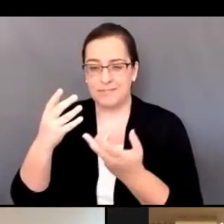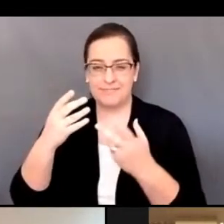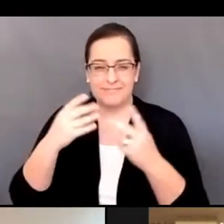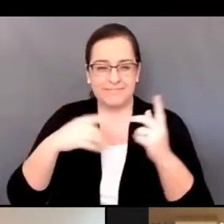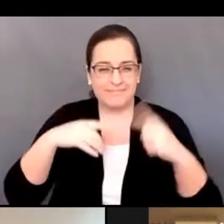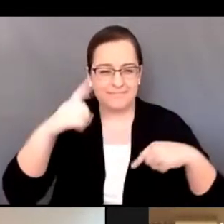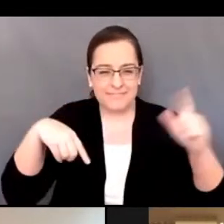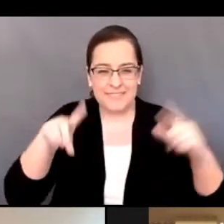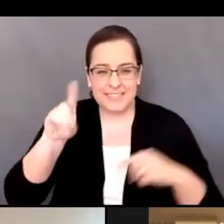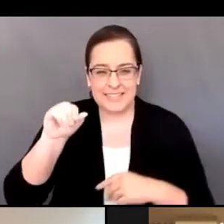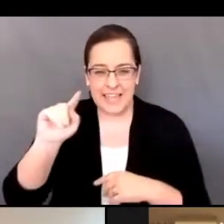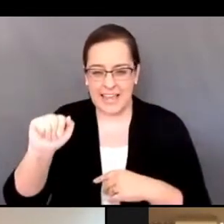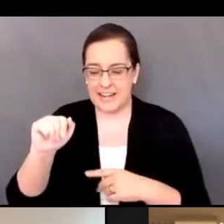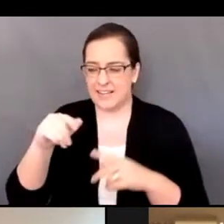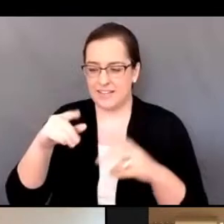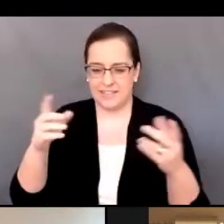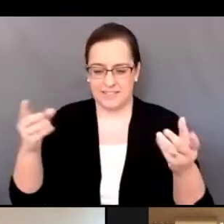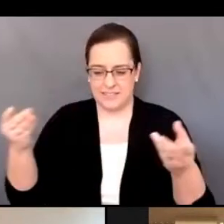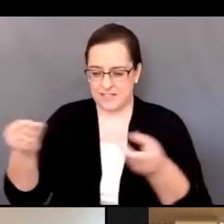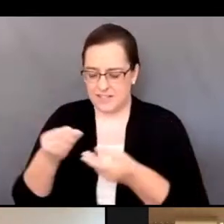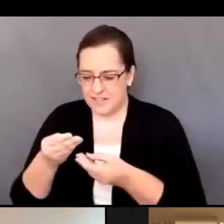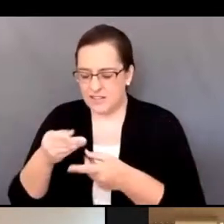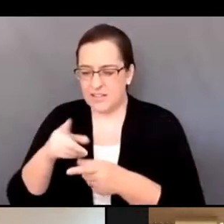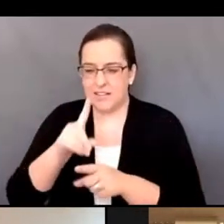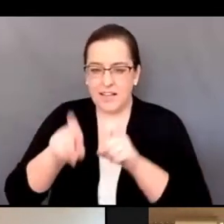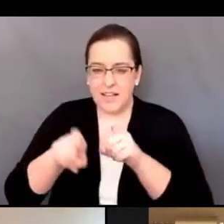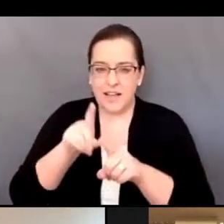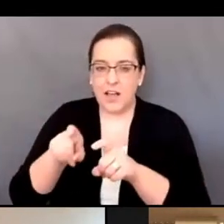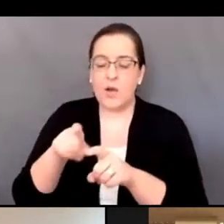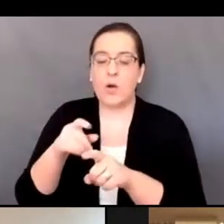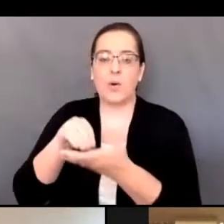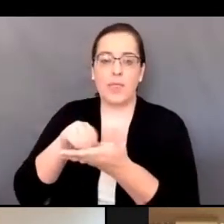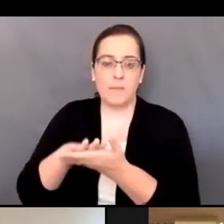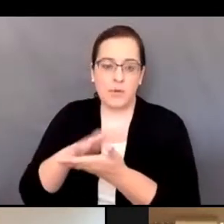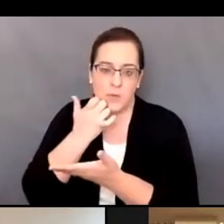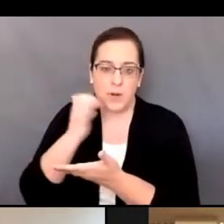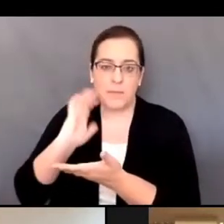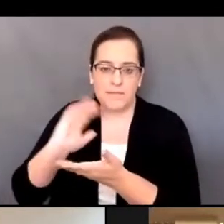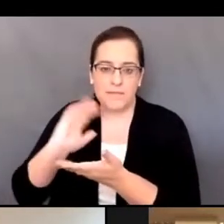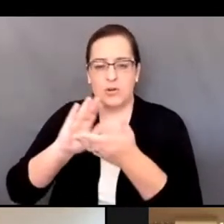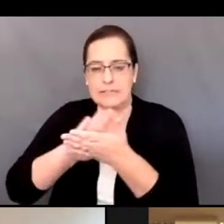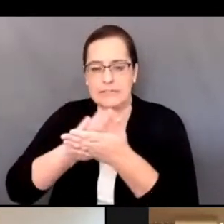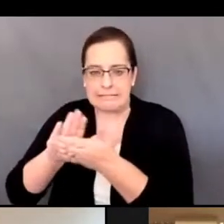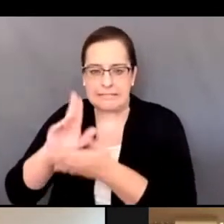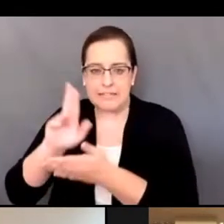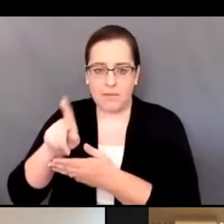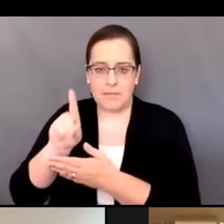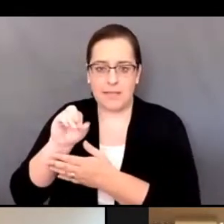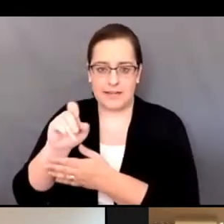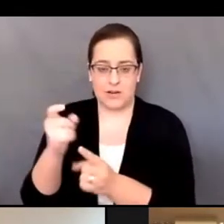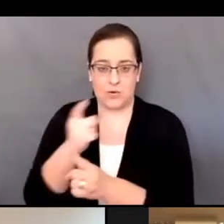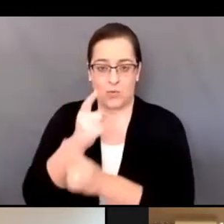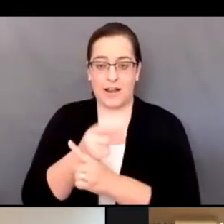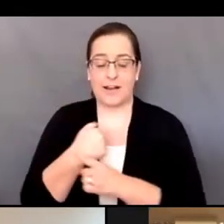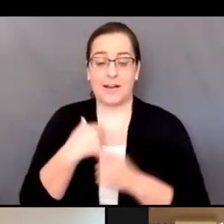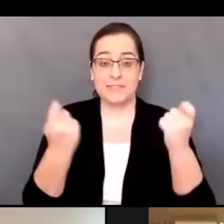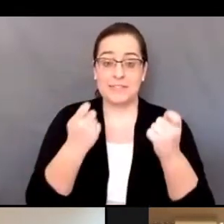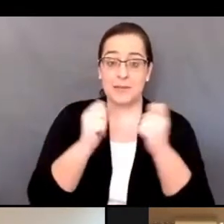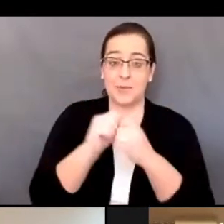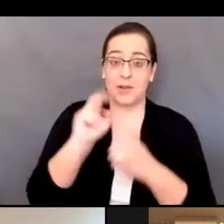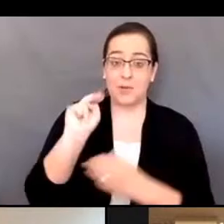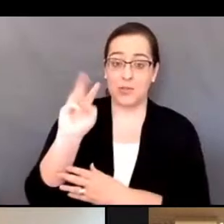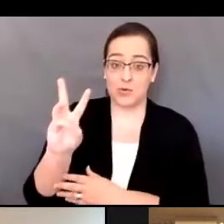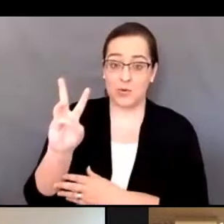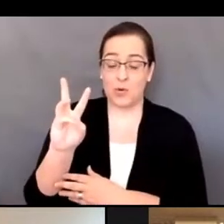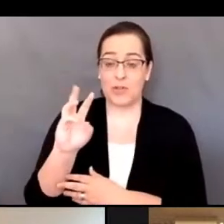variations in the data as our team works to clean the data during data entry. I also want to take a moment to celebrate with Northwest Texas Hospital and